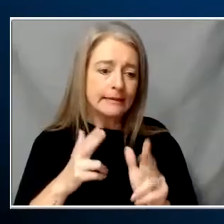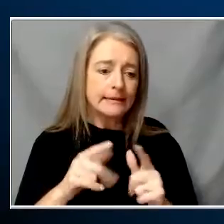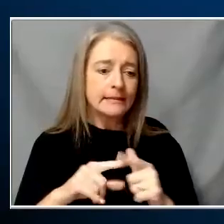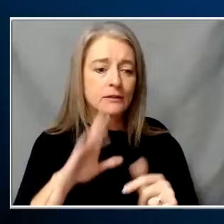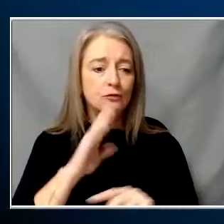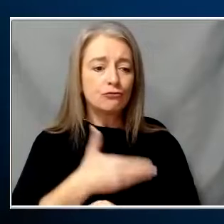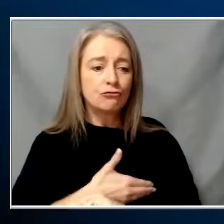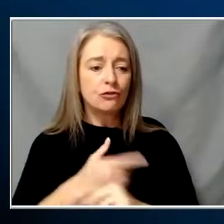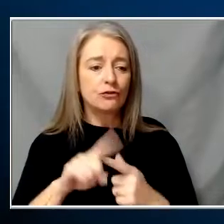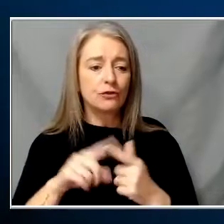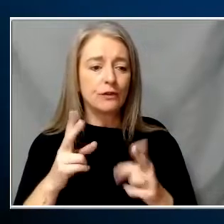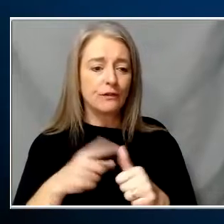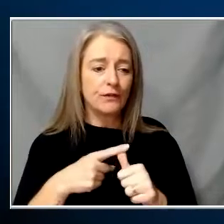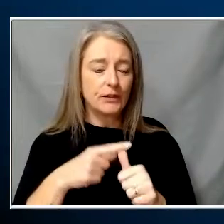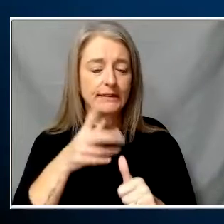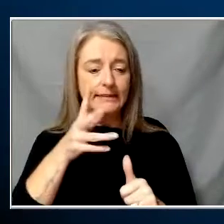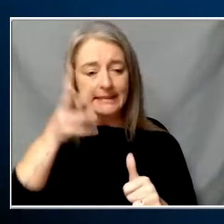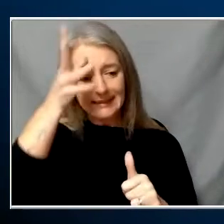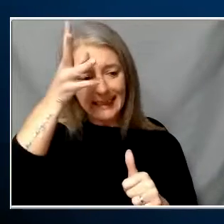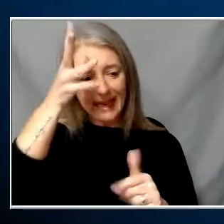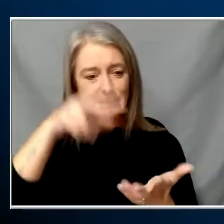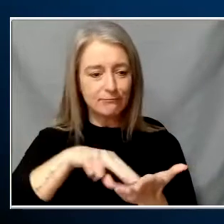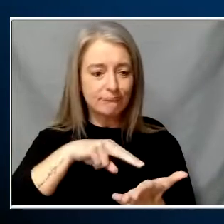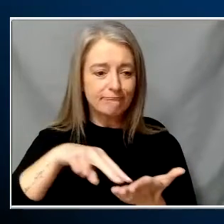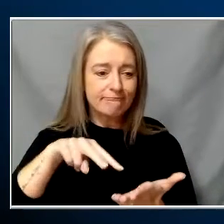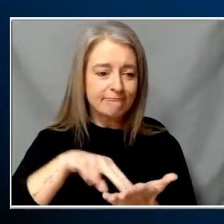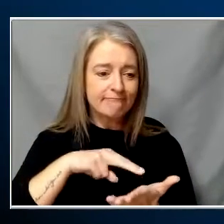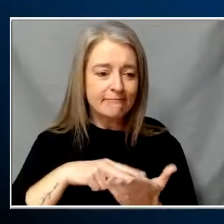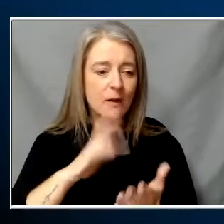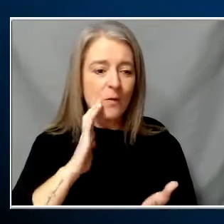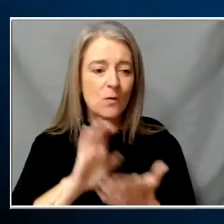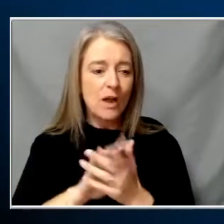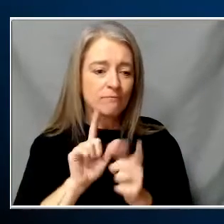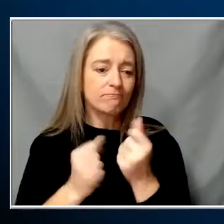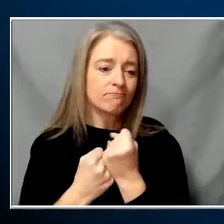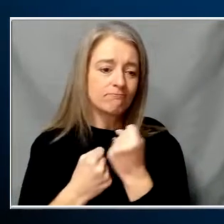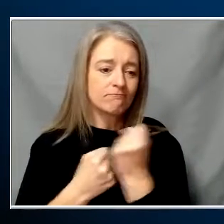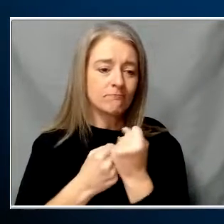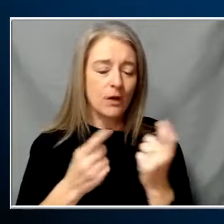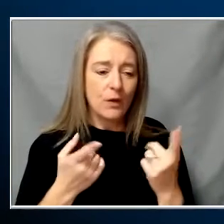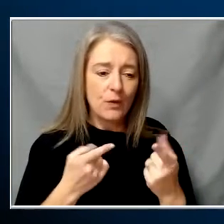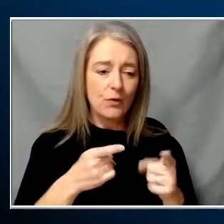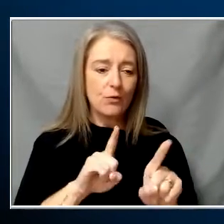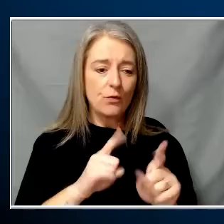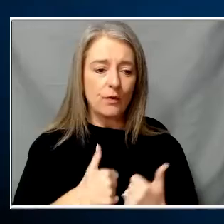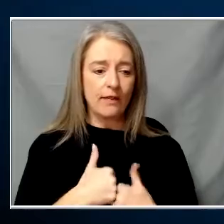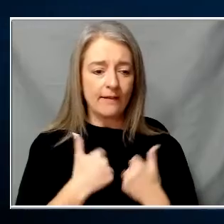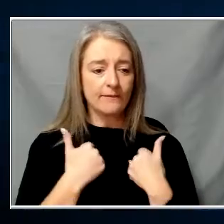their first daddy-daughter dance. I want to be there for my wife throughout the rest of our lives.